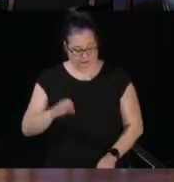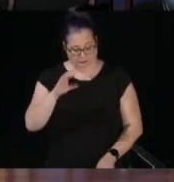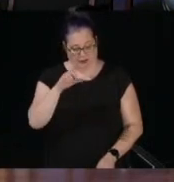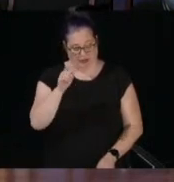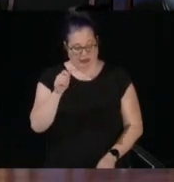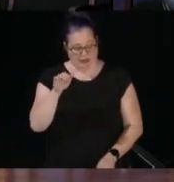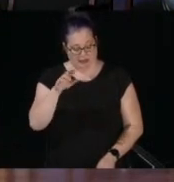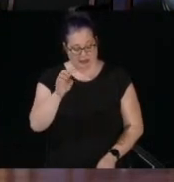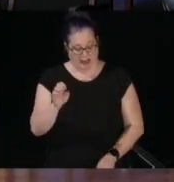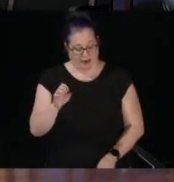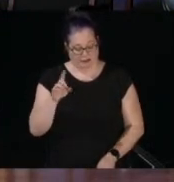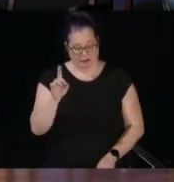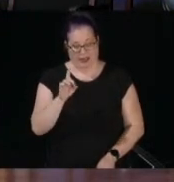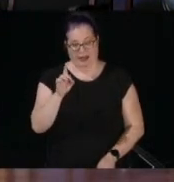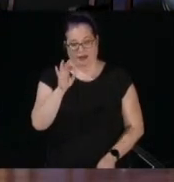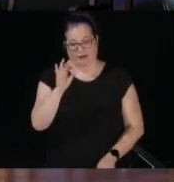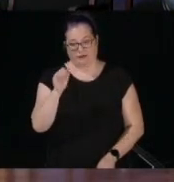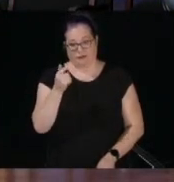Claire Diane Fagan.